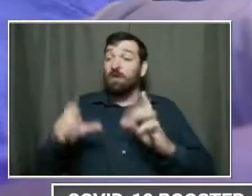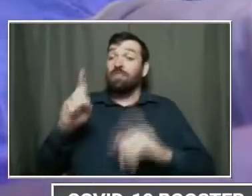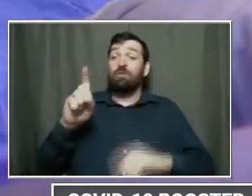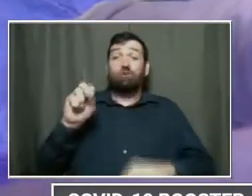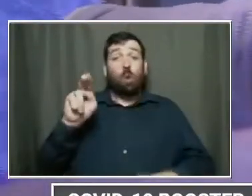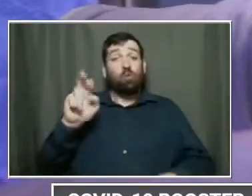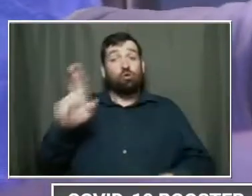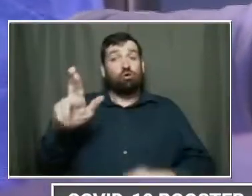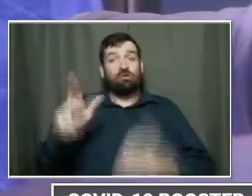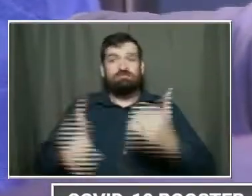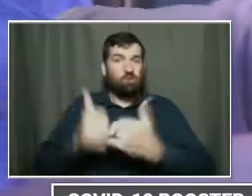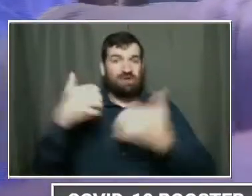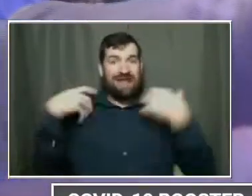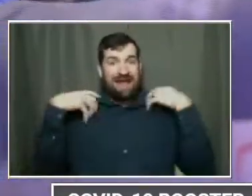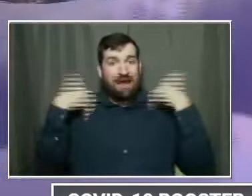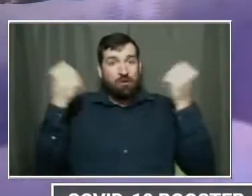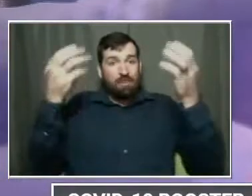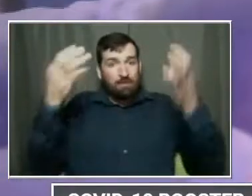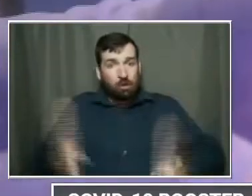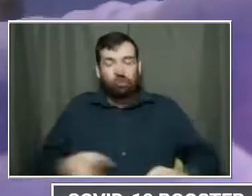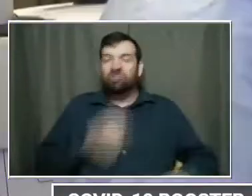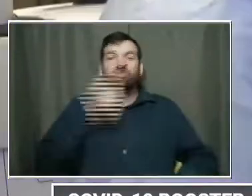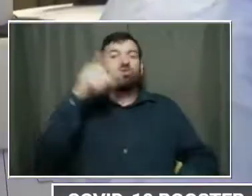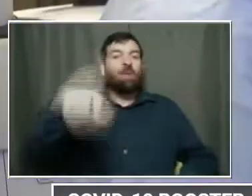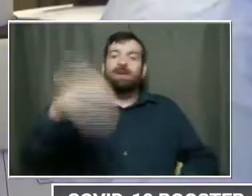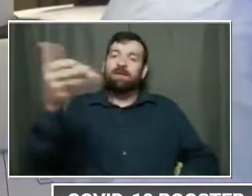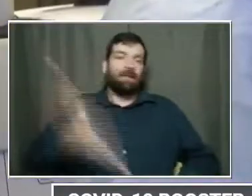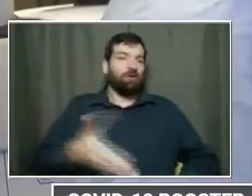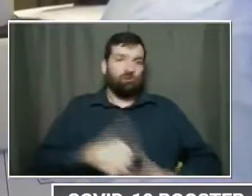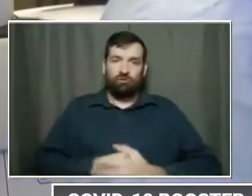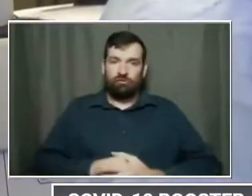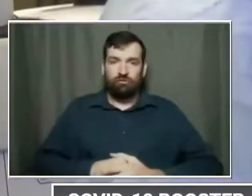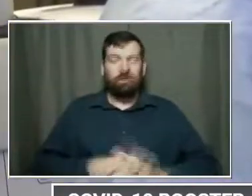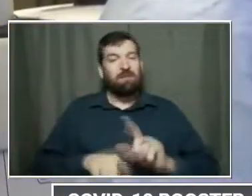day who doesn't need to be in the operating room, but yet